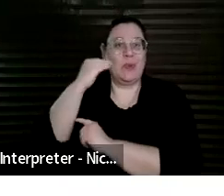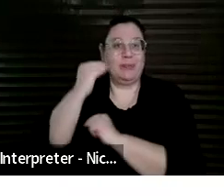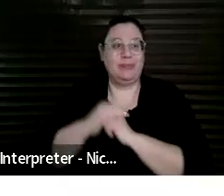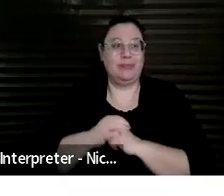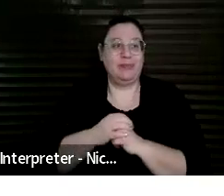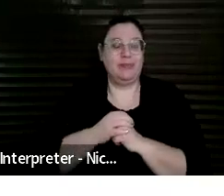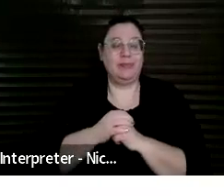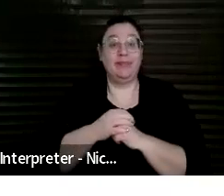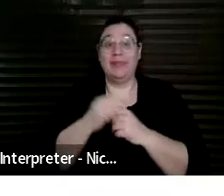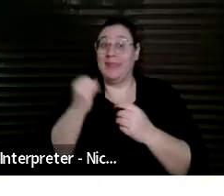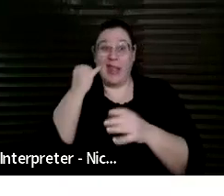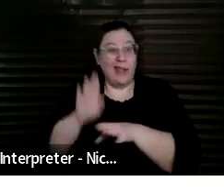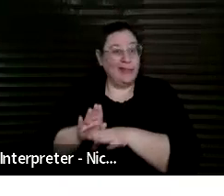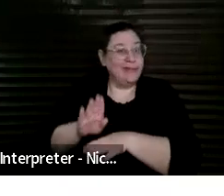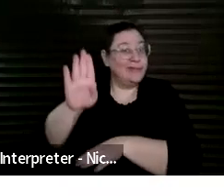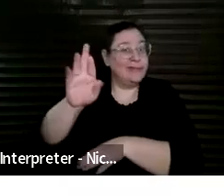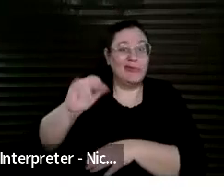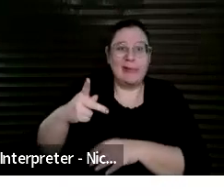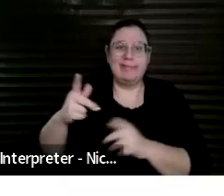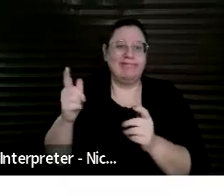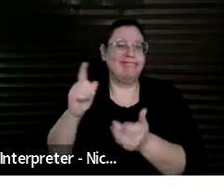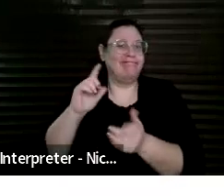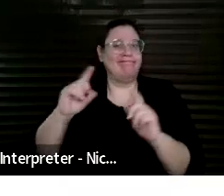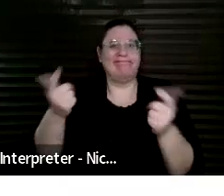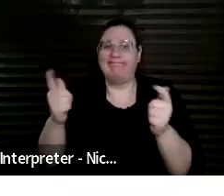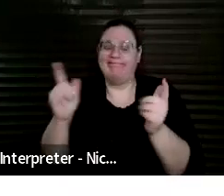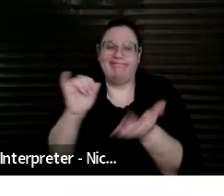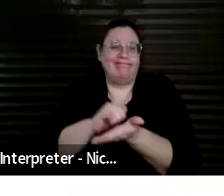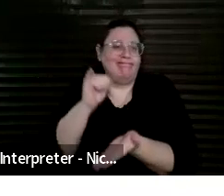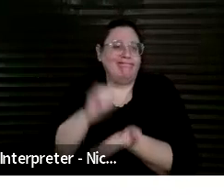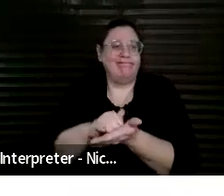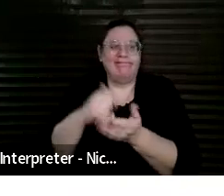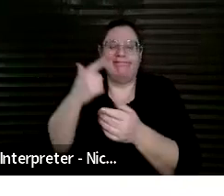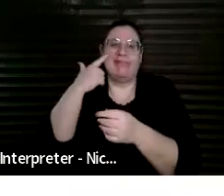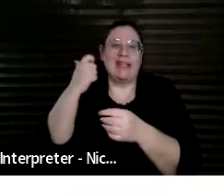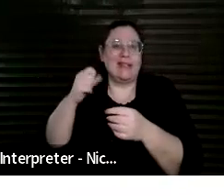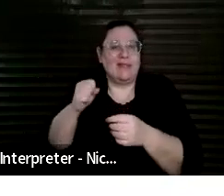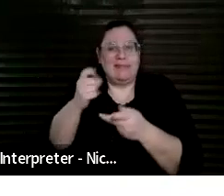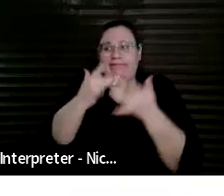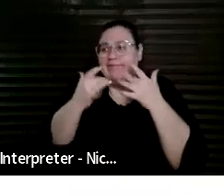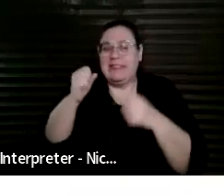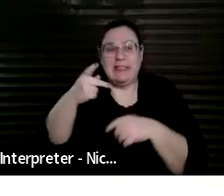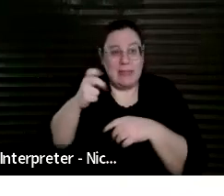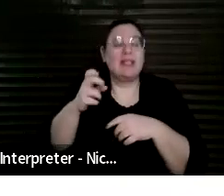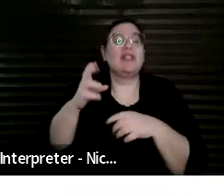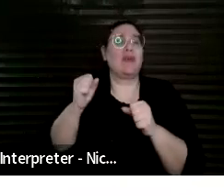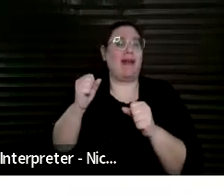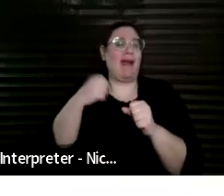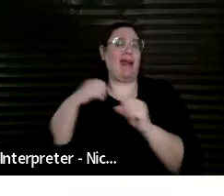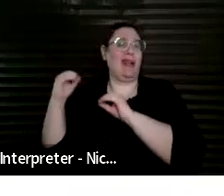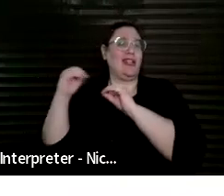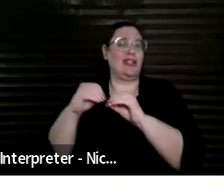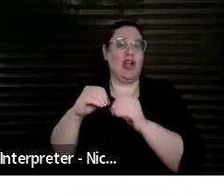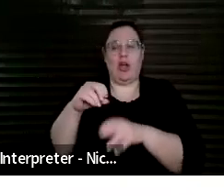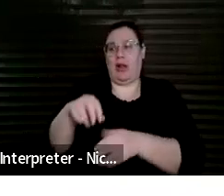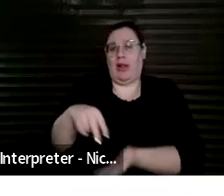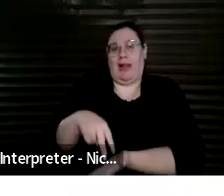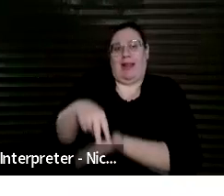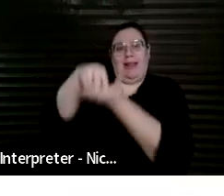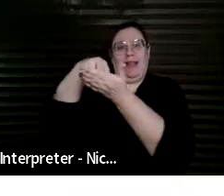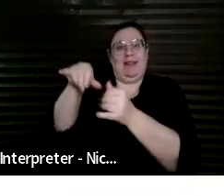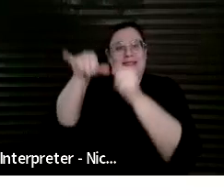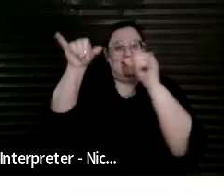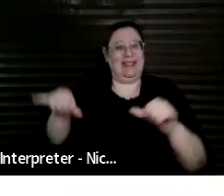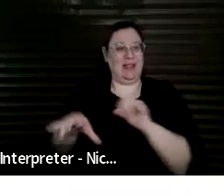an outdoor lift system can be installed. This brings the resident up to the door without